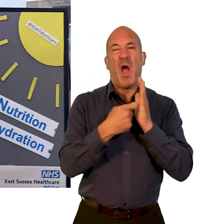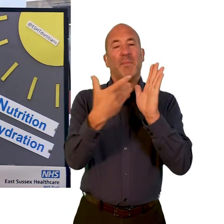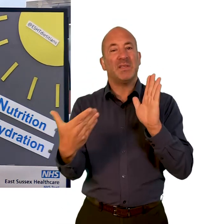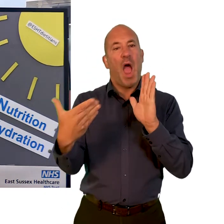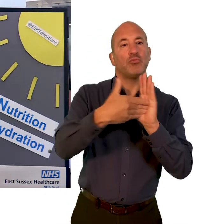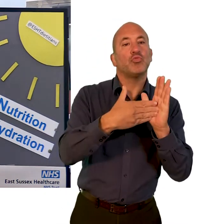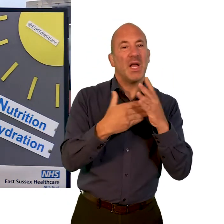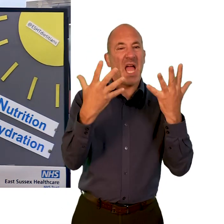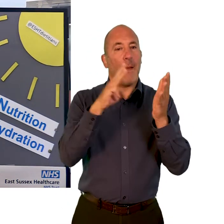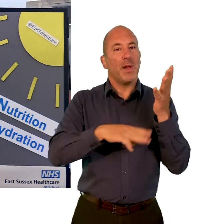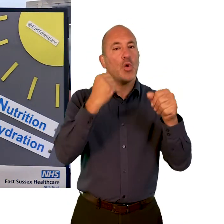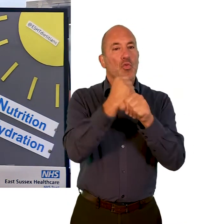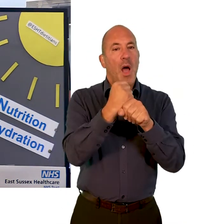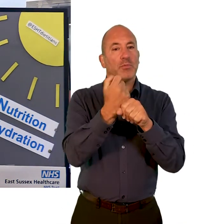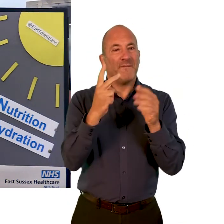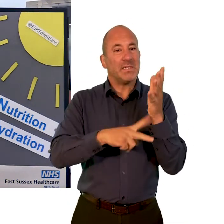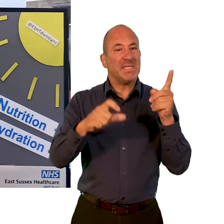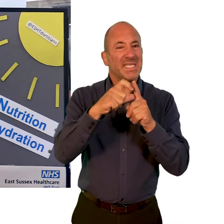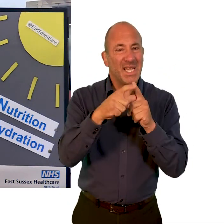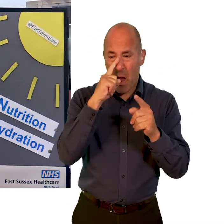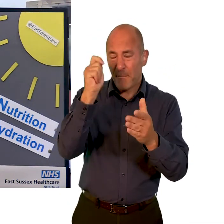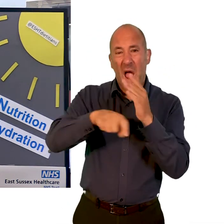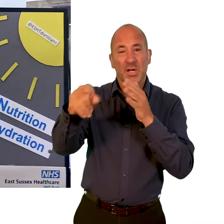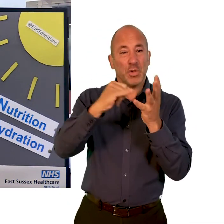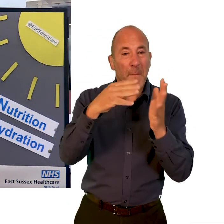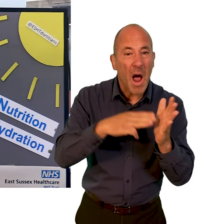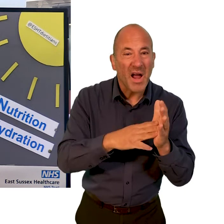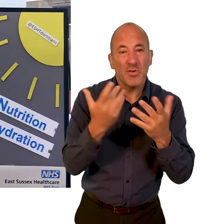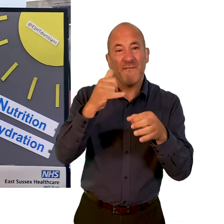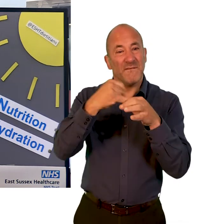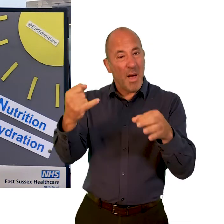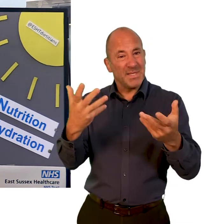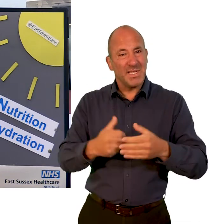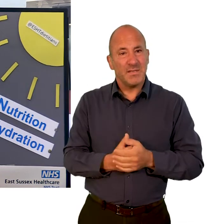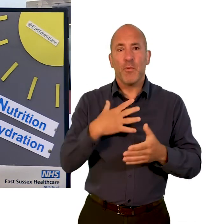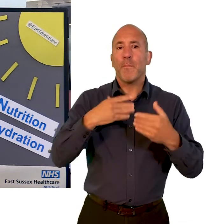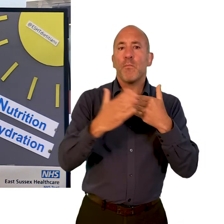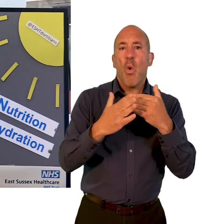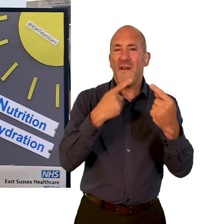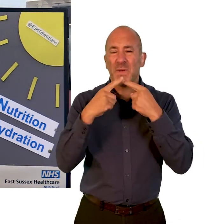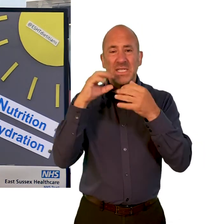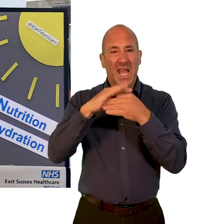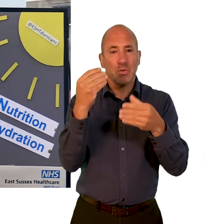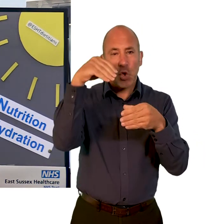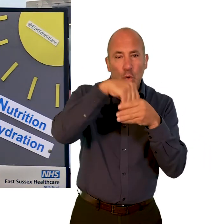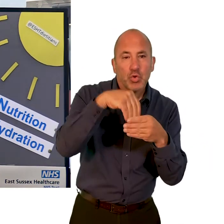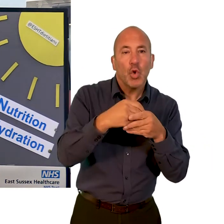of 10 micrograms per day, which is available in most supermarkets and pharmacies. For any more information on